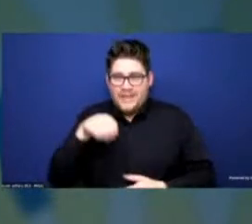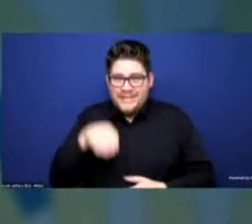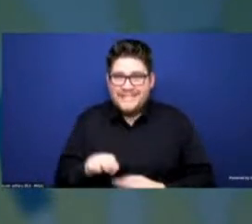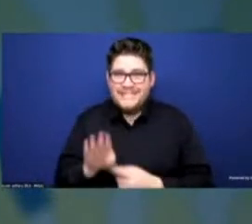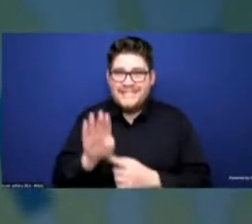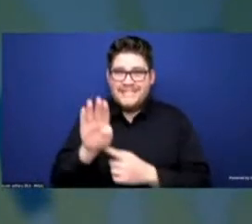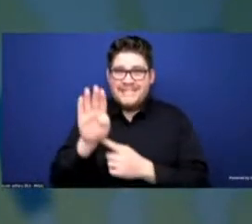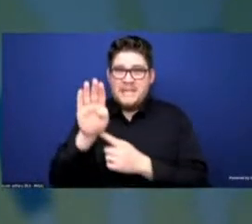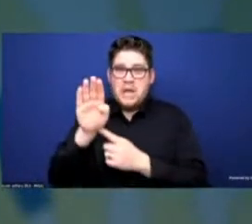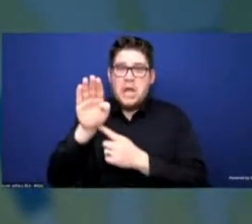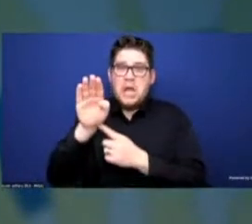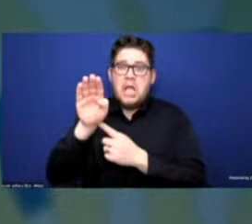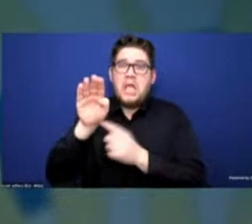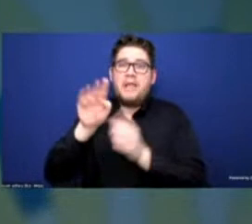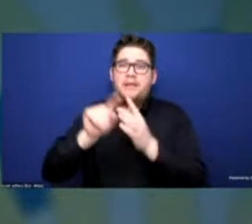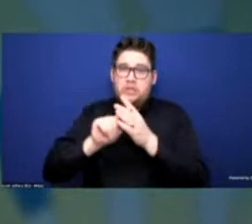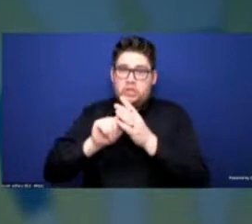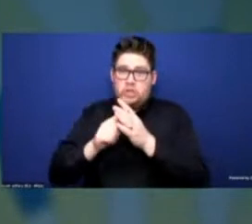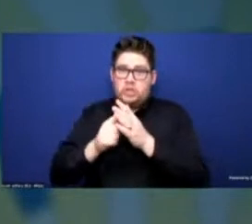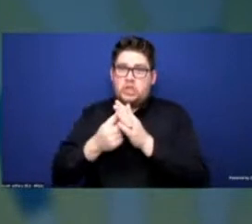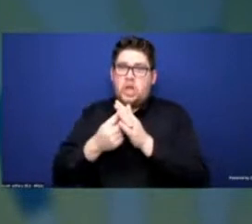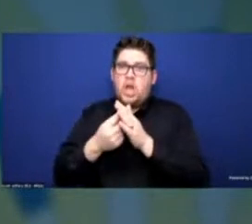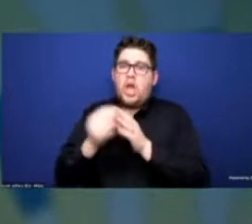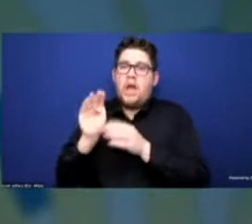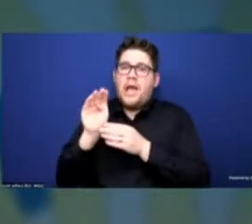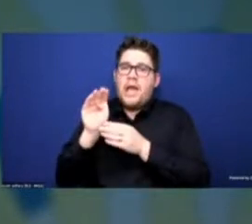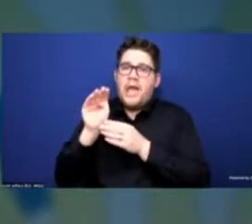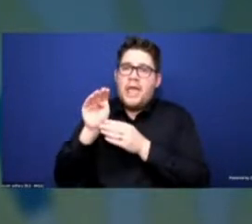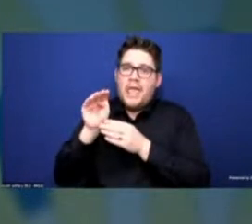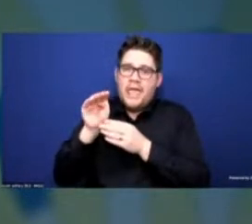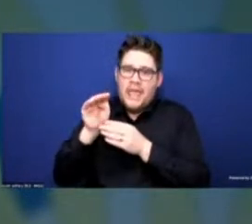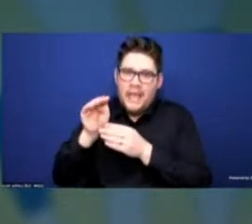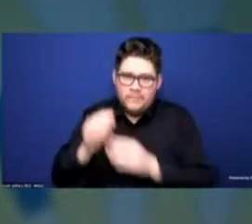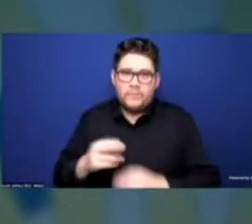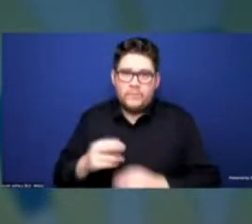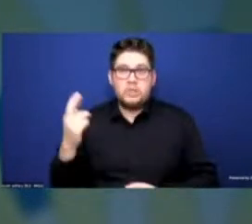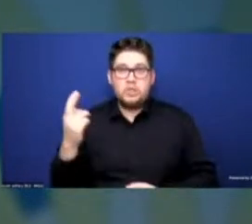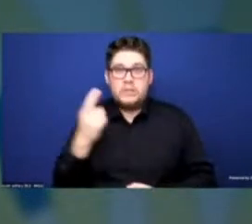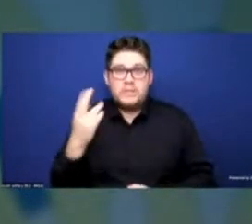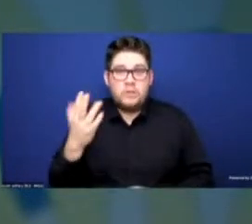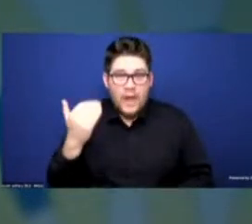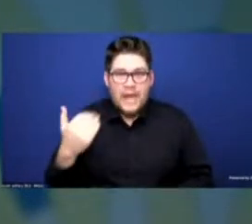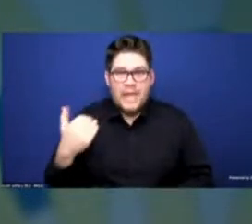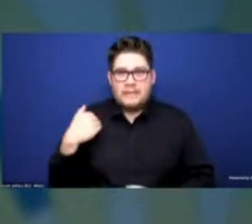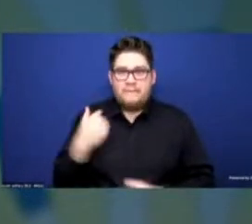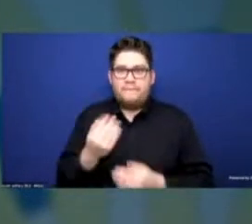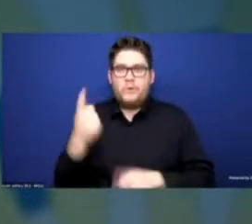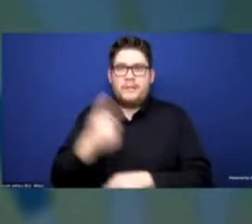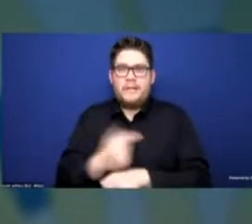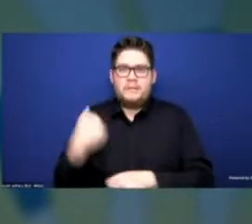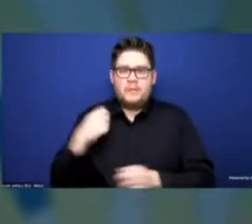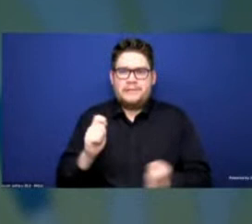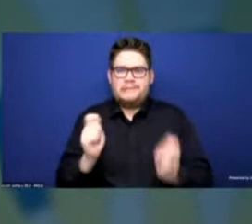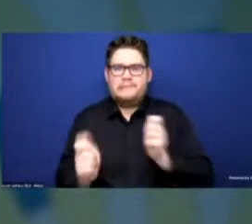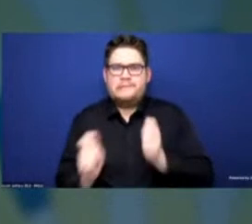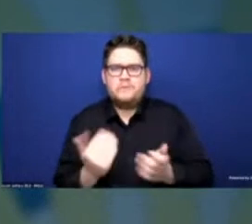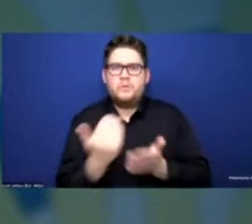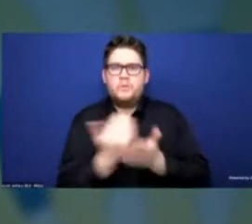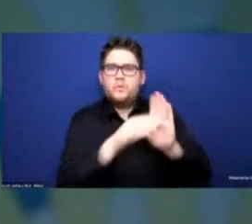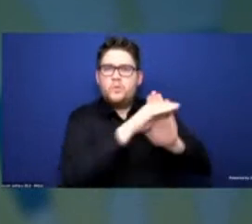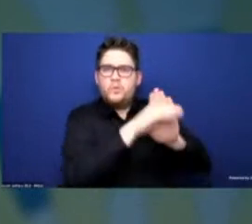about 10 days ago. What is also concerning and a lagging indicator is the